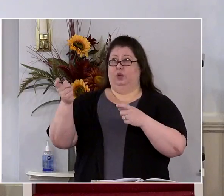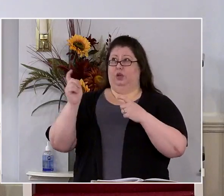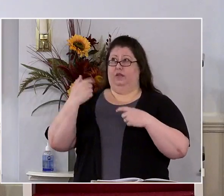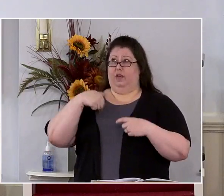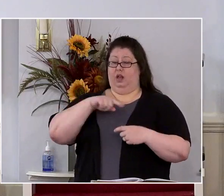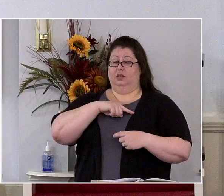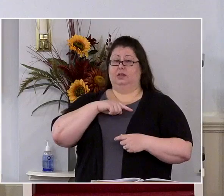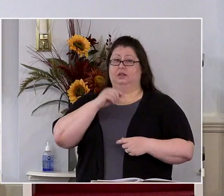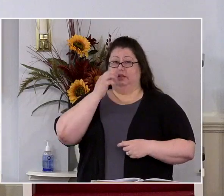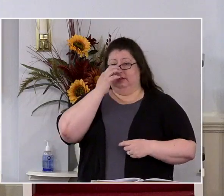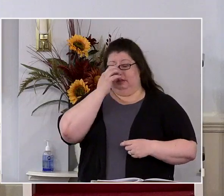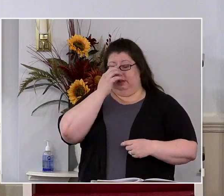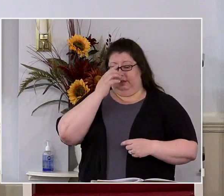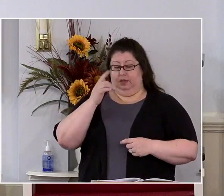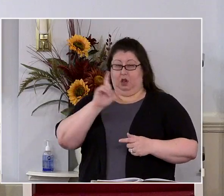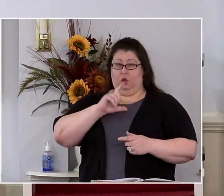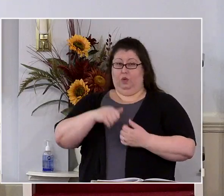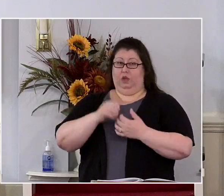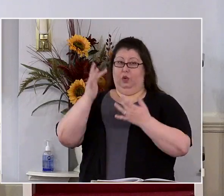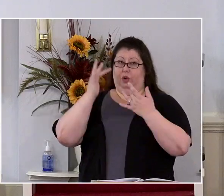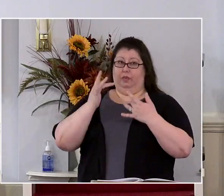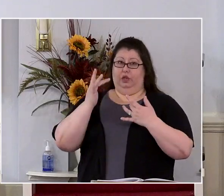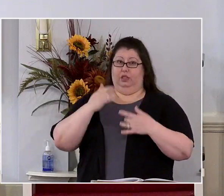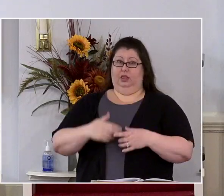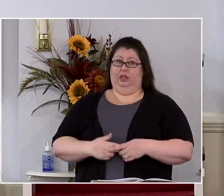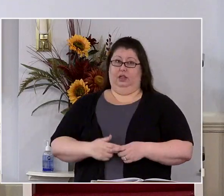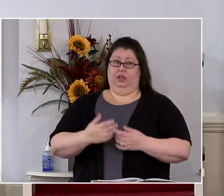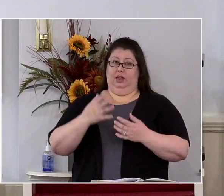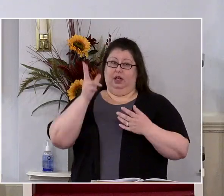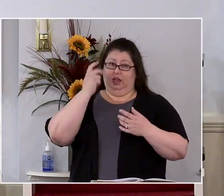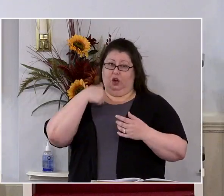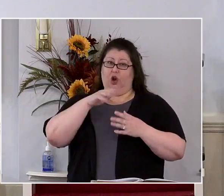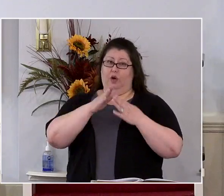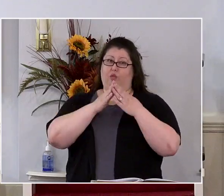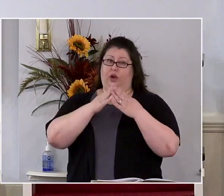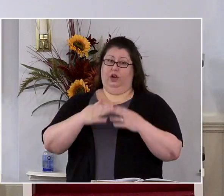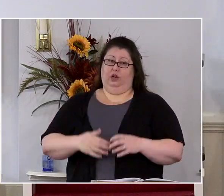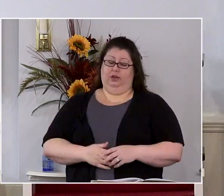us. Lord, in your mercy.